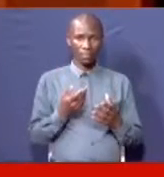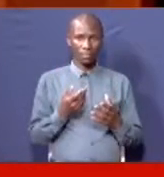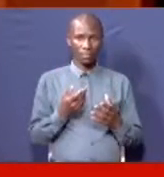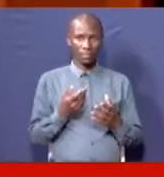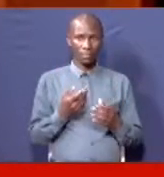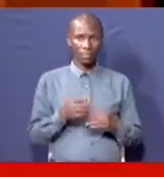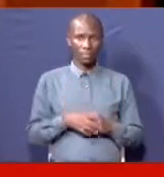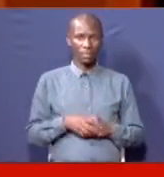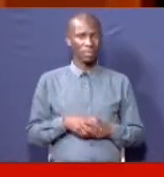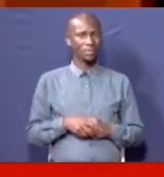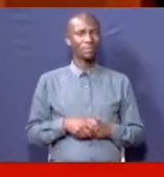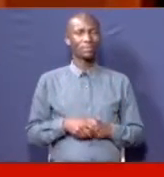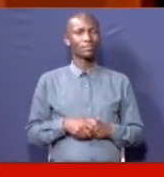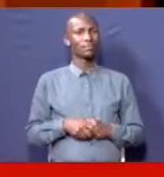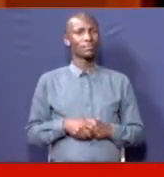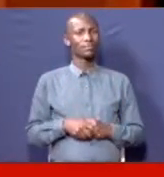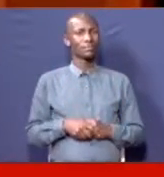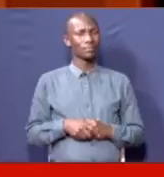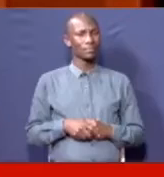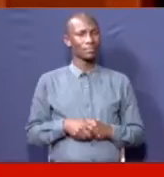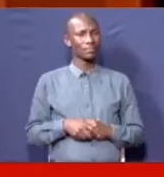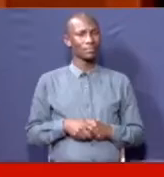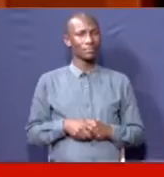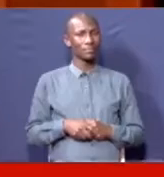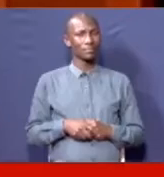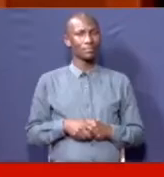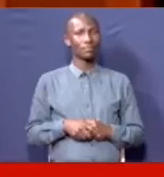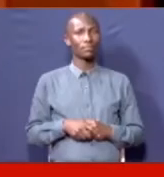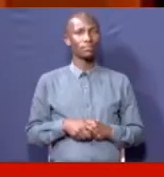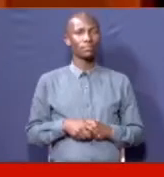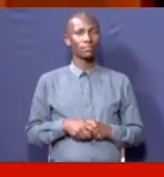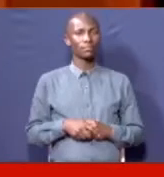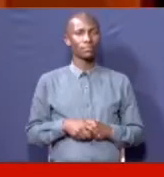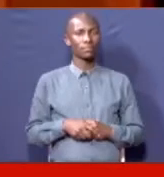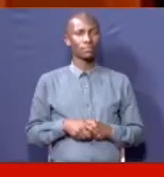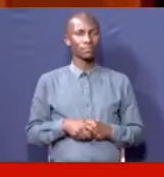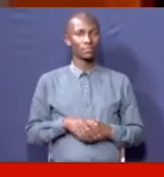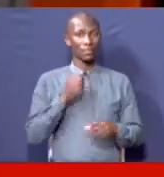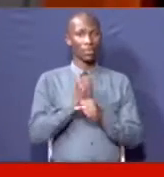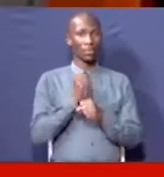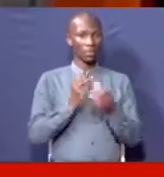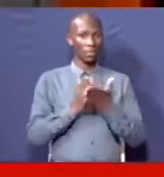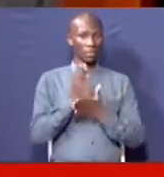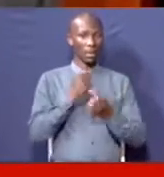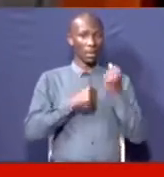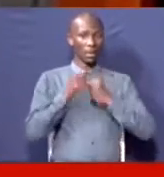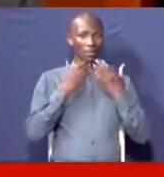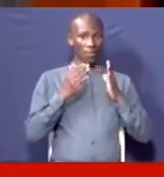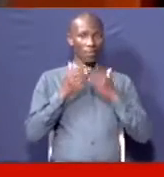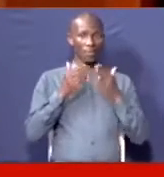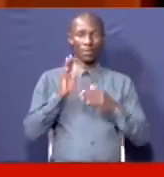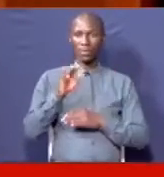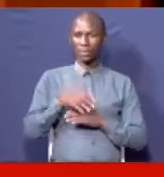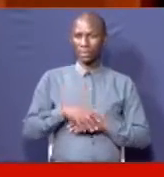Article 41, Mr. Speaker, is very clear on the issue of Labor Rights and Labor Relations Act that has been enacted before, Mr.